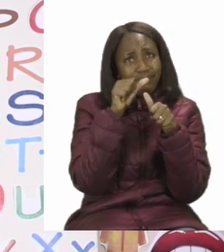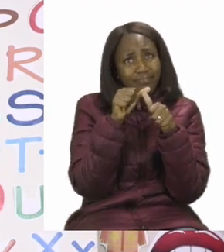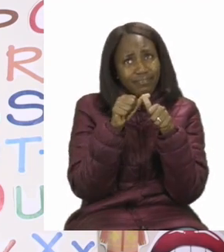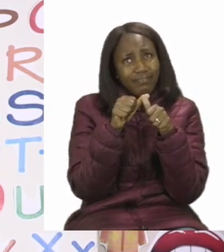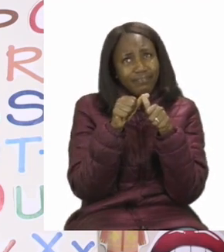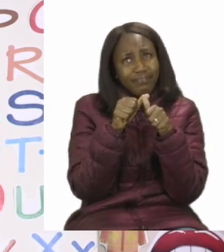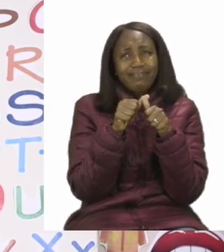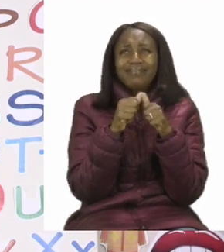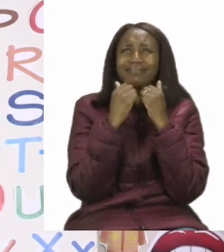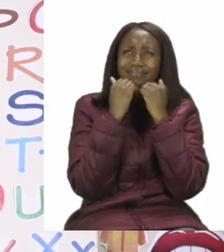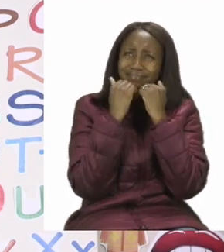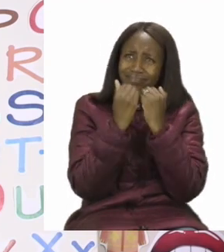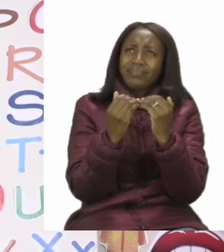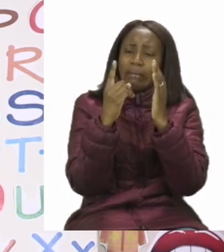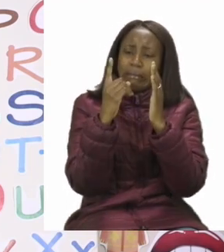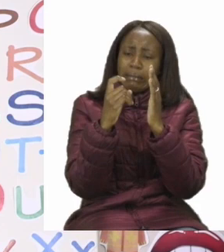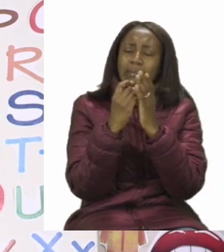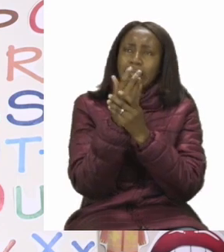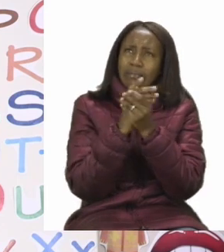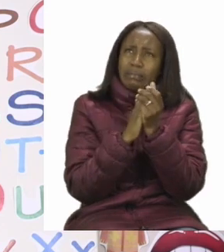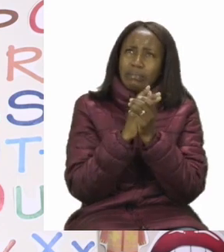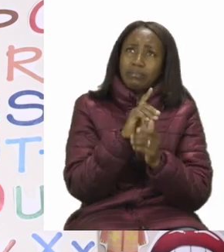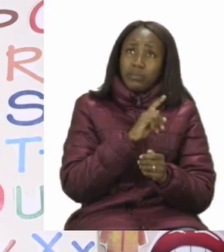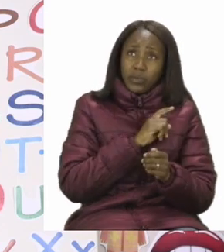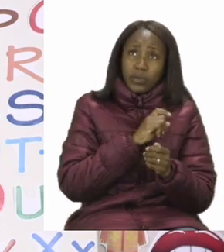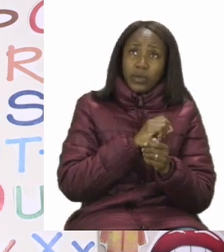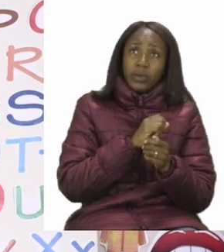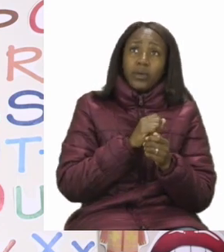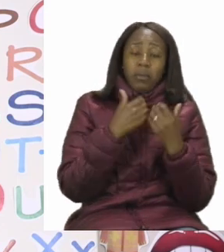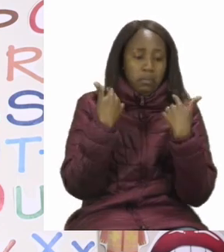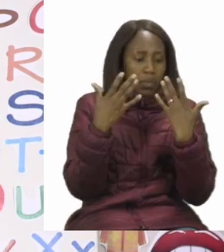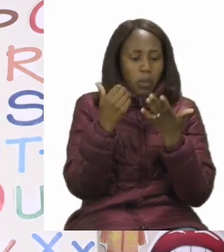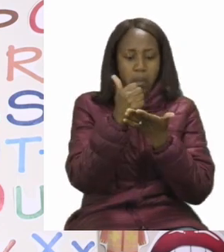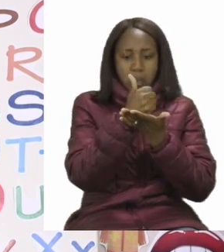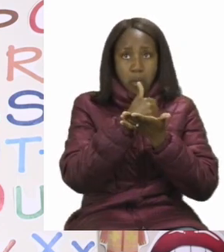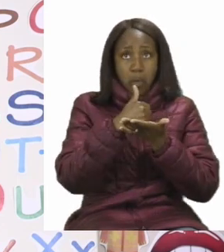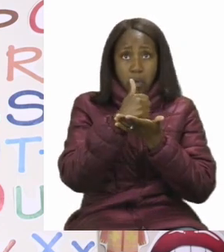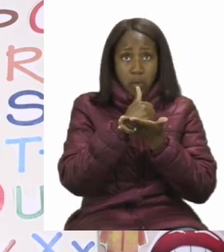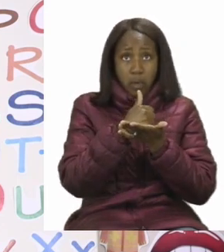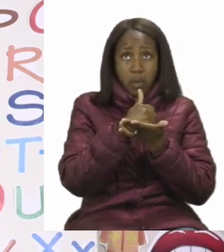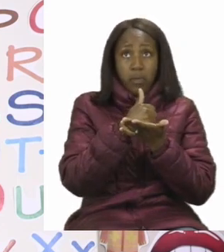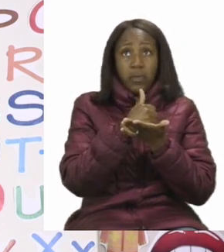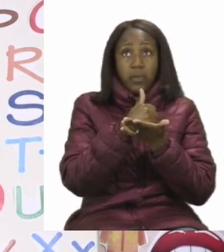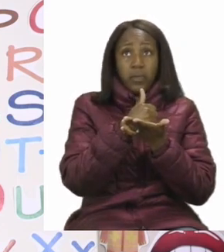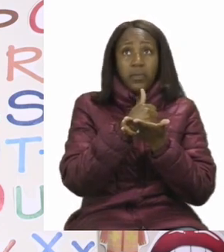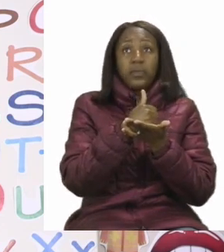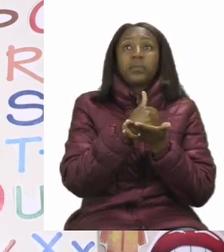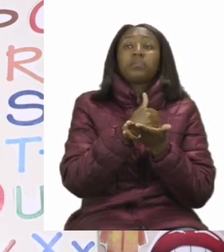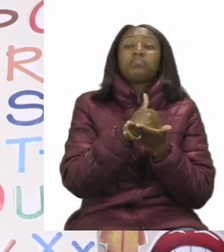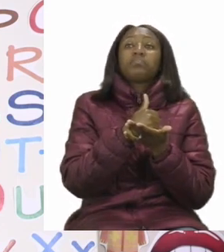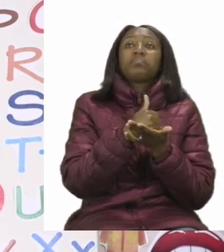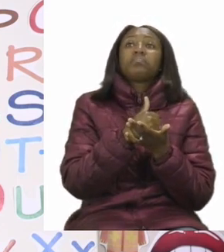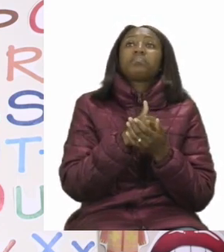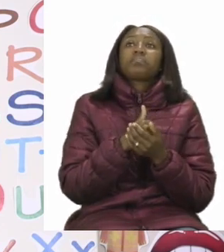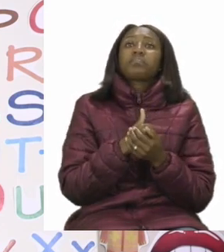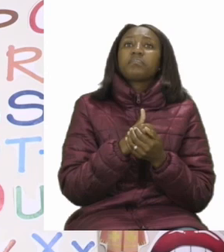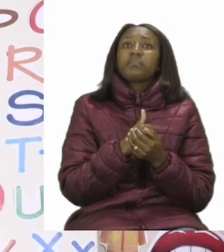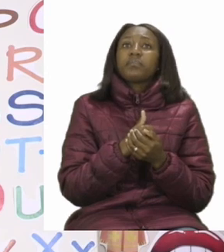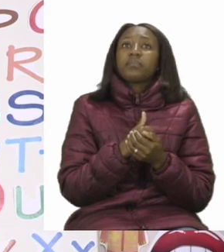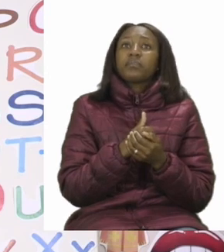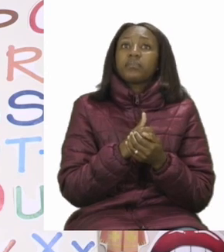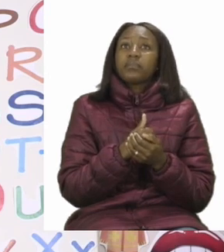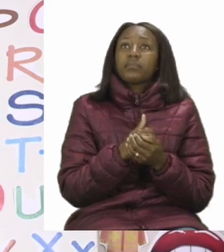very important because when we keep our hands clean, we are staying safe from any germs,